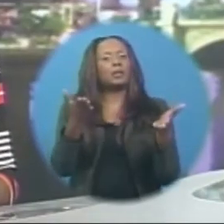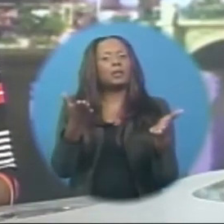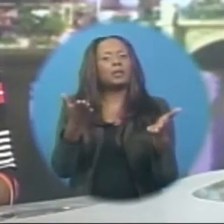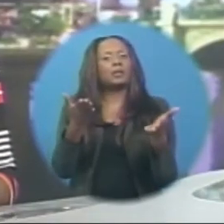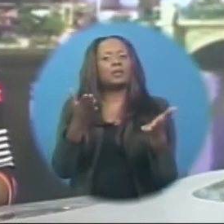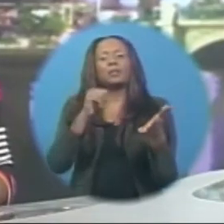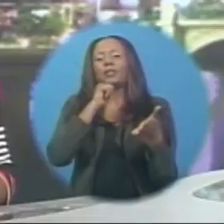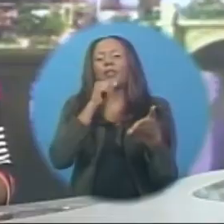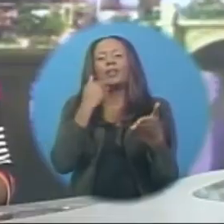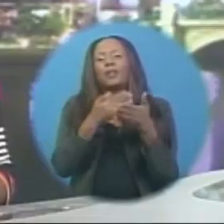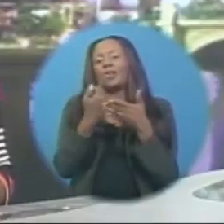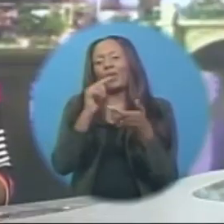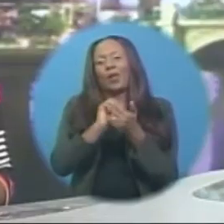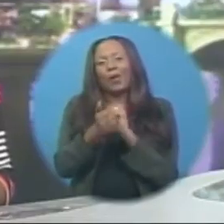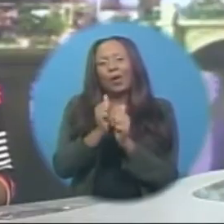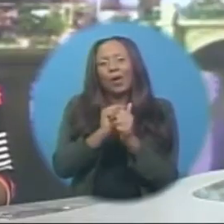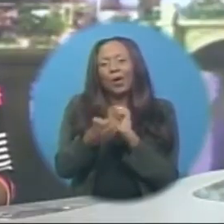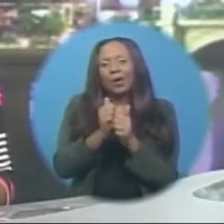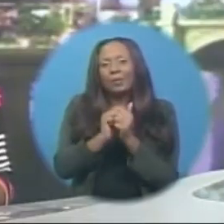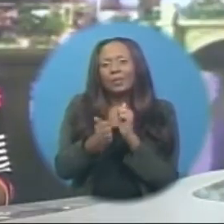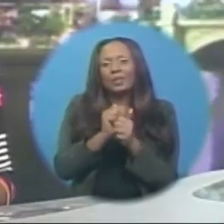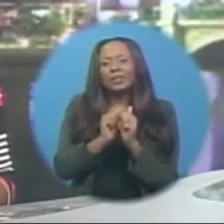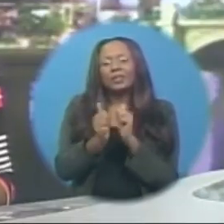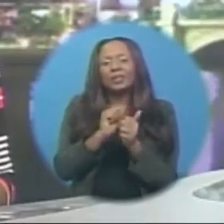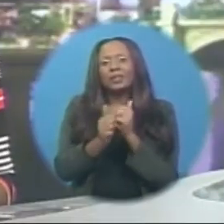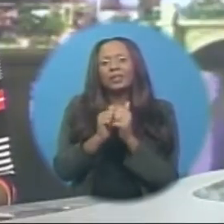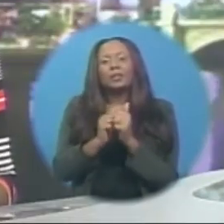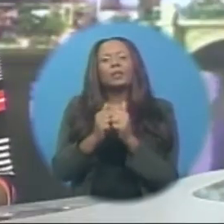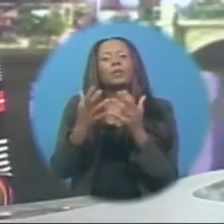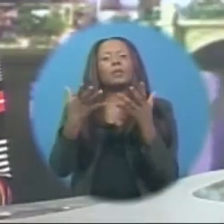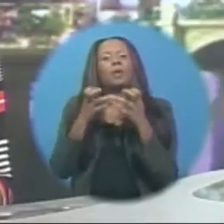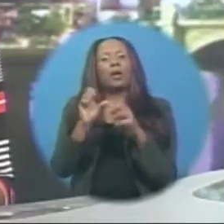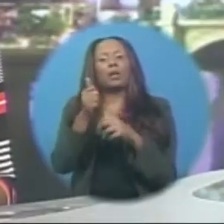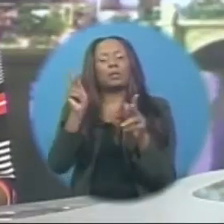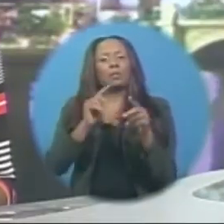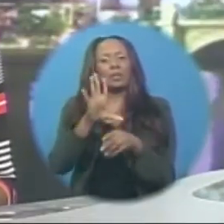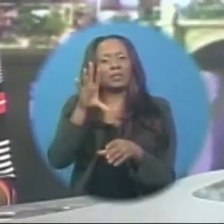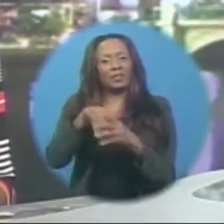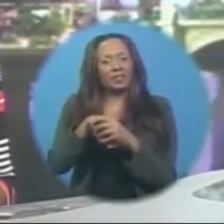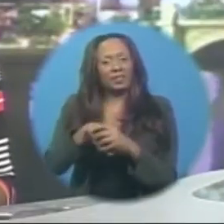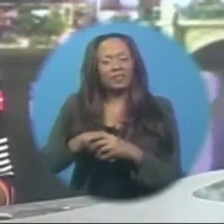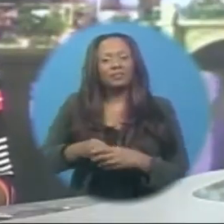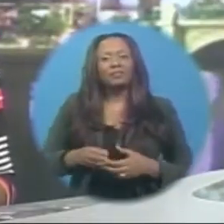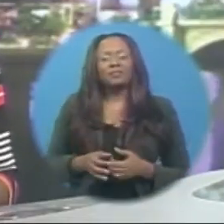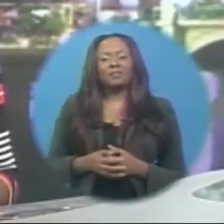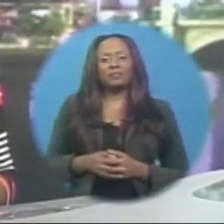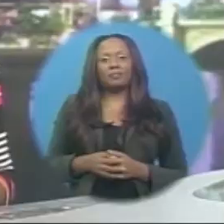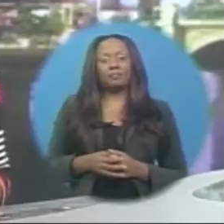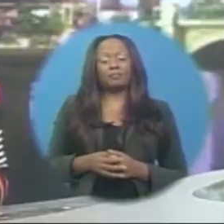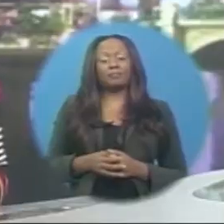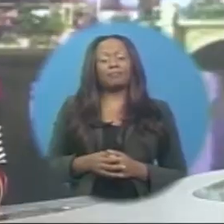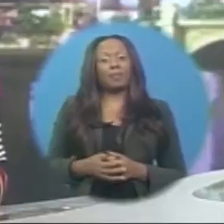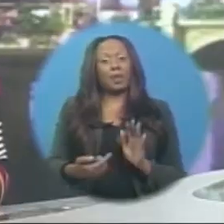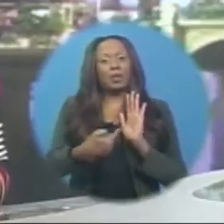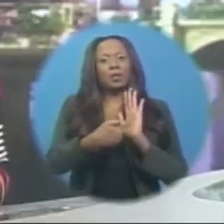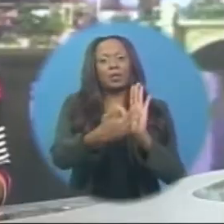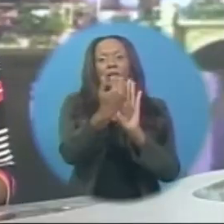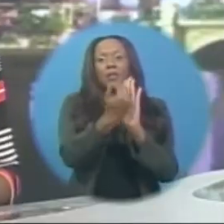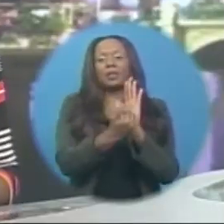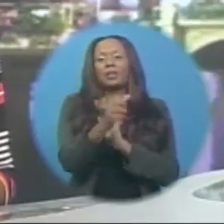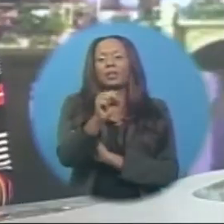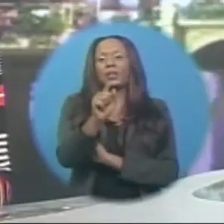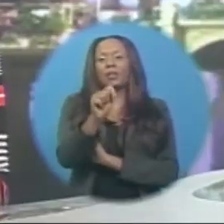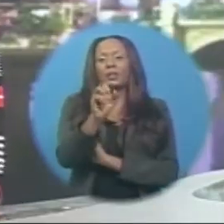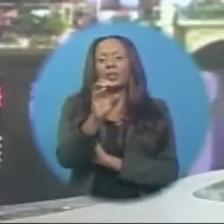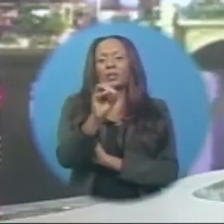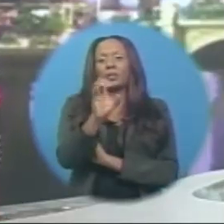be anti-competitive in terms of its likely impact on other players in the market. Well, let's take a look now at how stocks